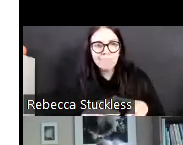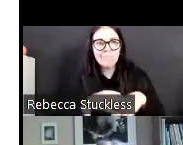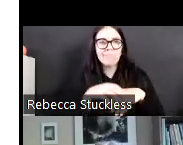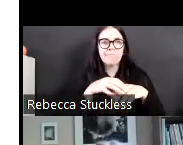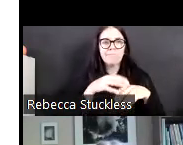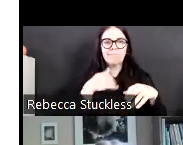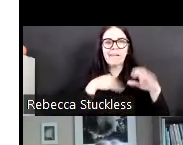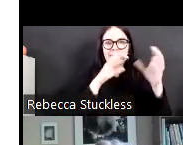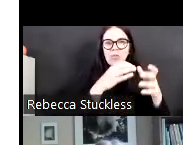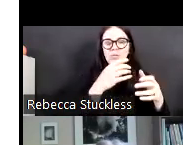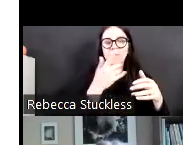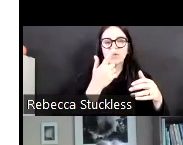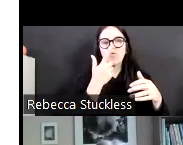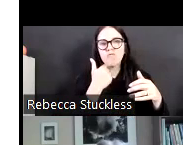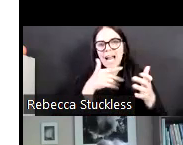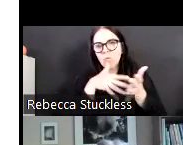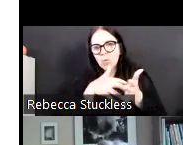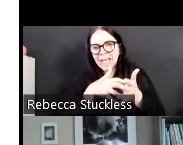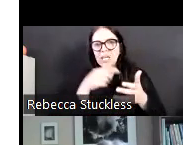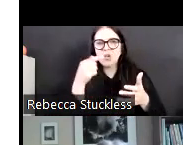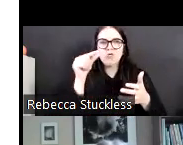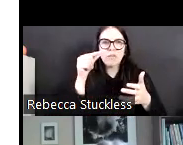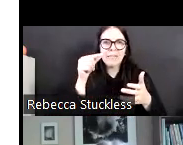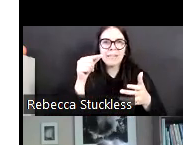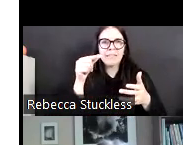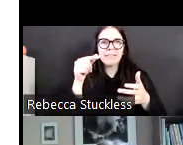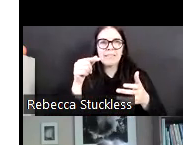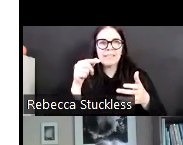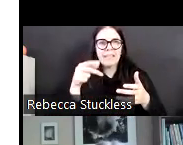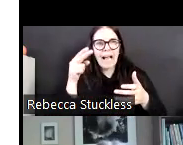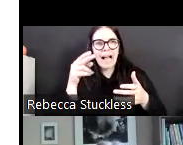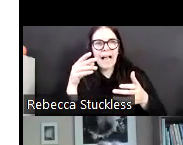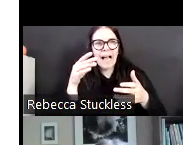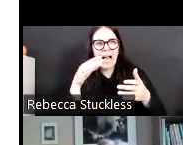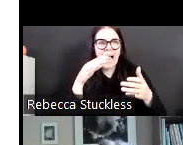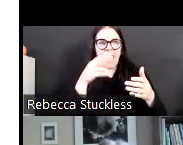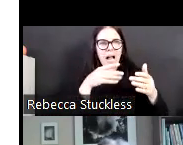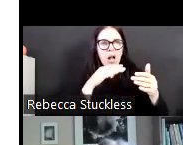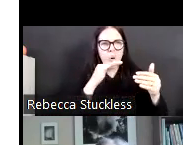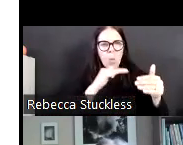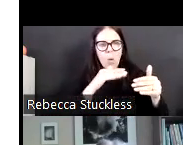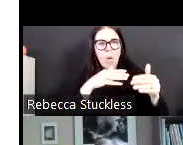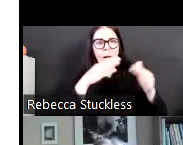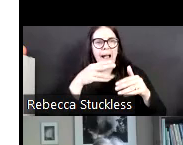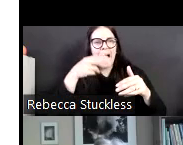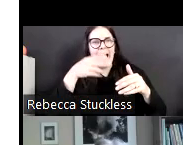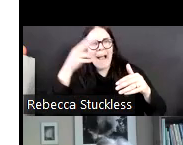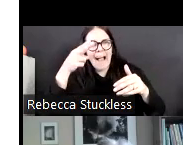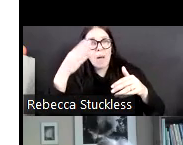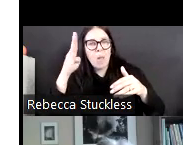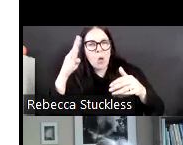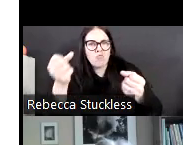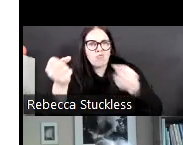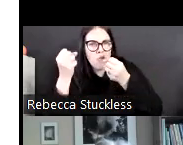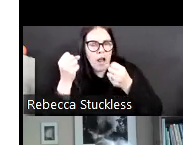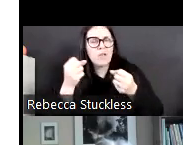is yellow is low average, green high average, blue is strong. So you get kind of a picture of where your students are at in terms of the